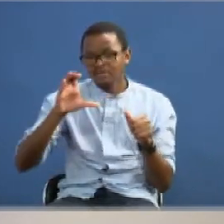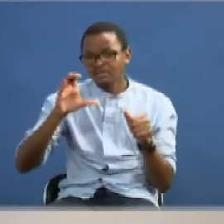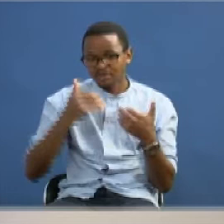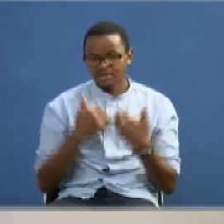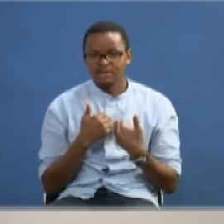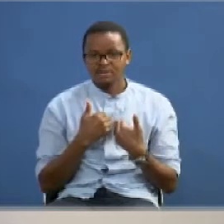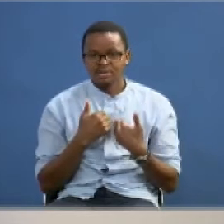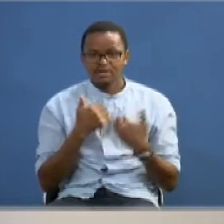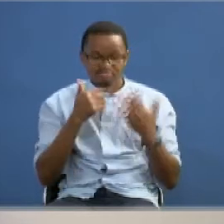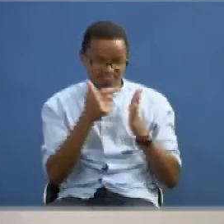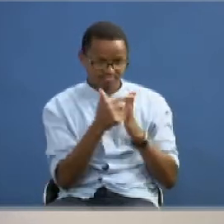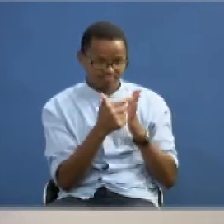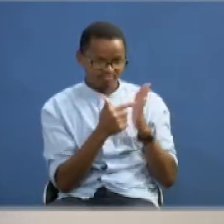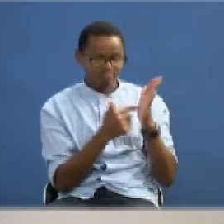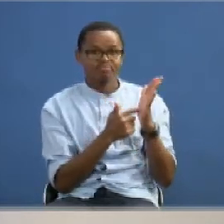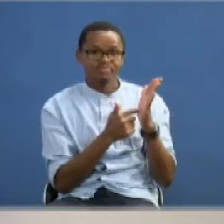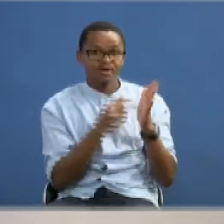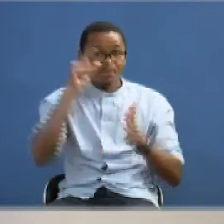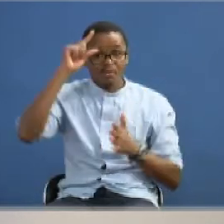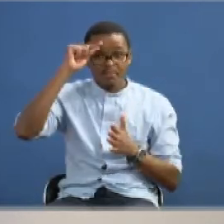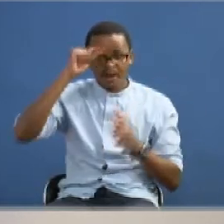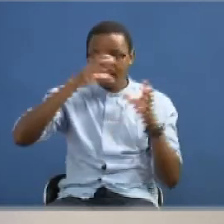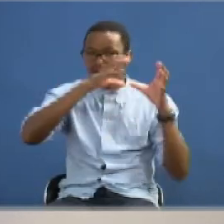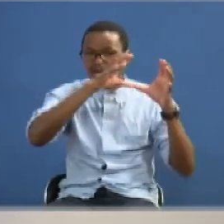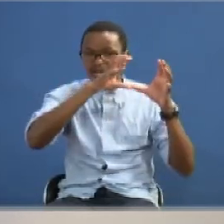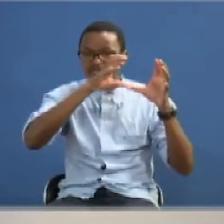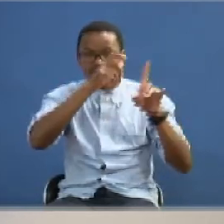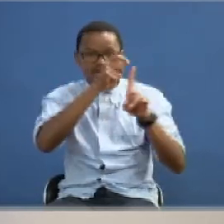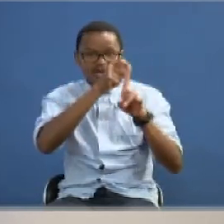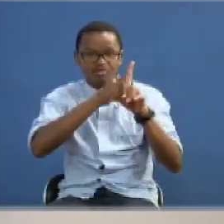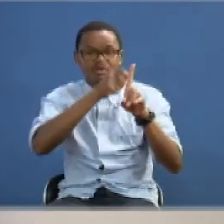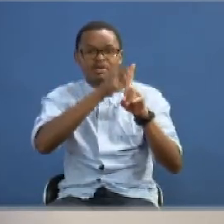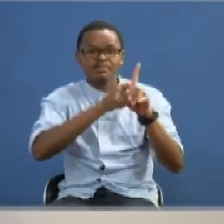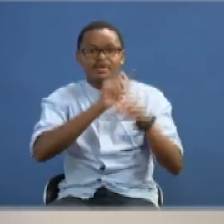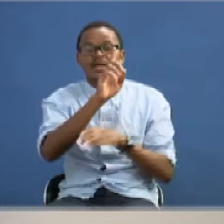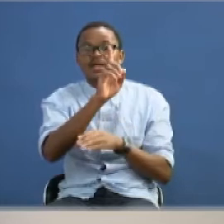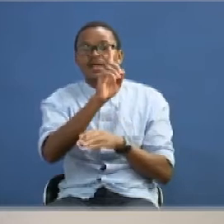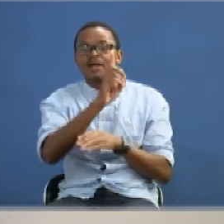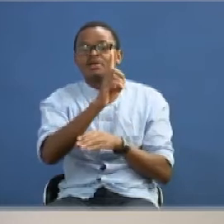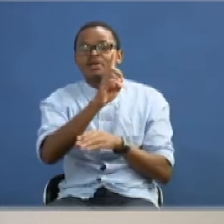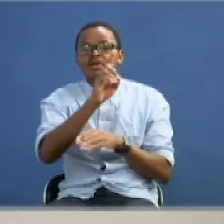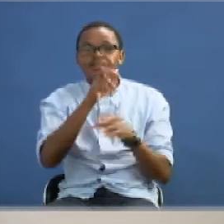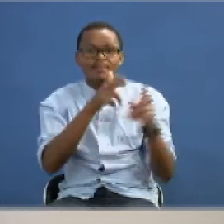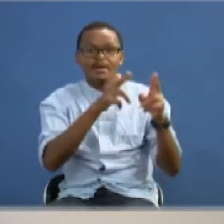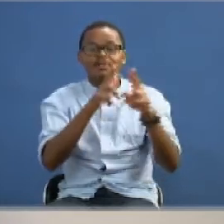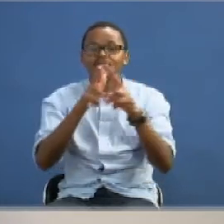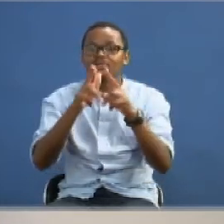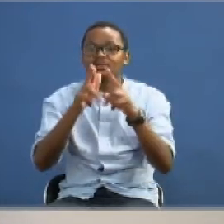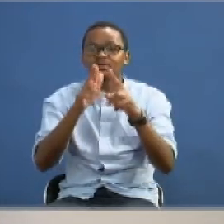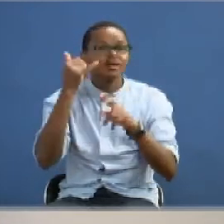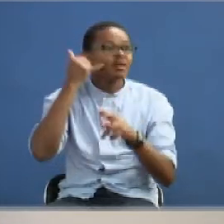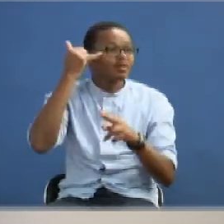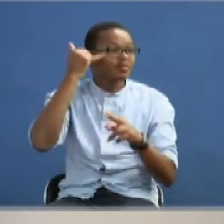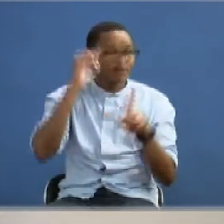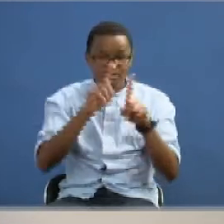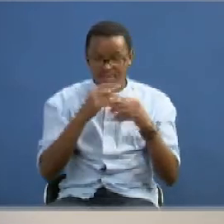I've mentioned of Mombasa, Kilifi, Kwale, Nairobi, Mandera, Nakuru